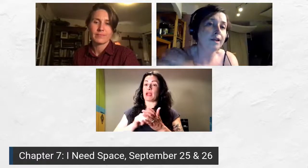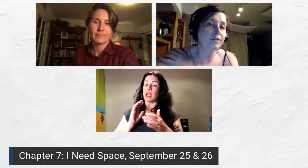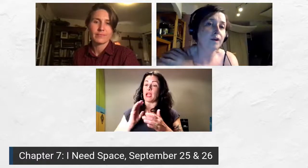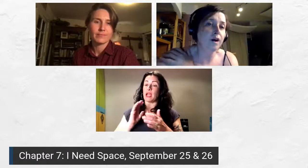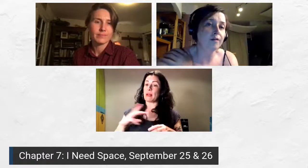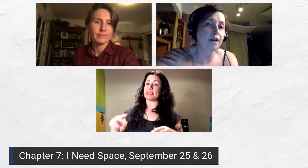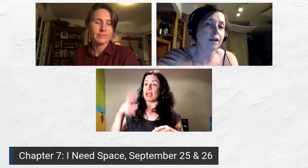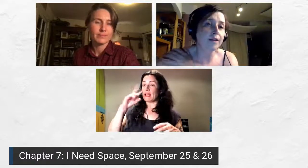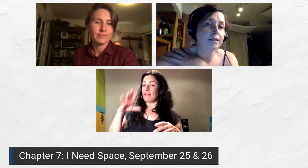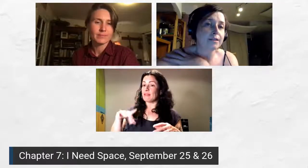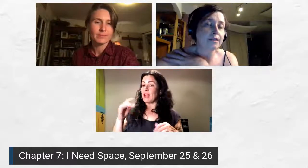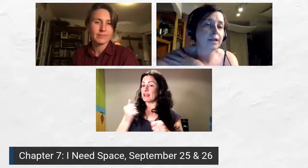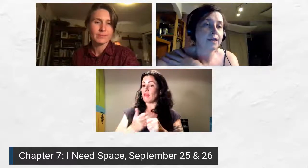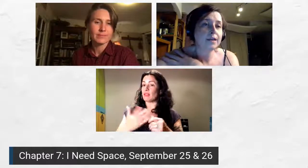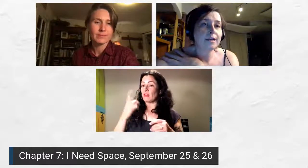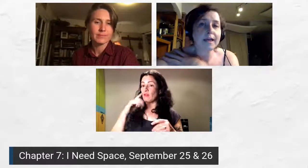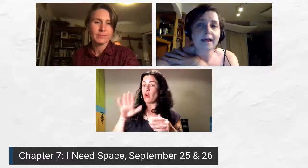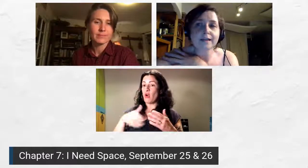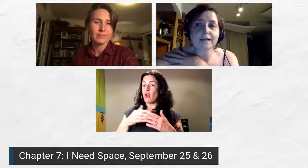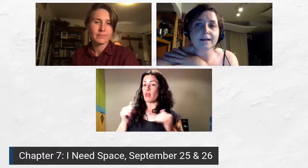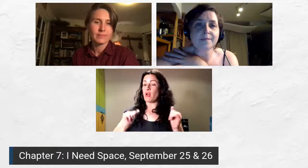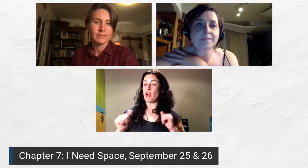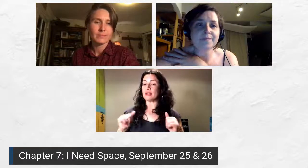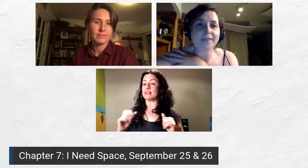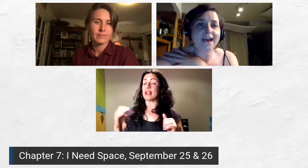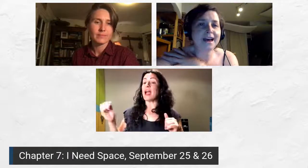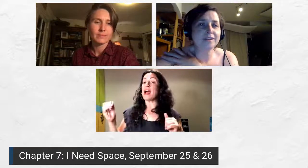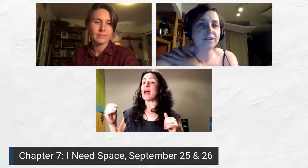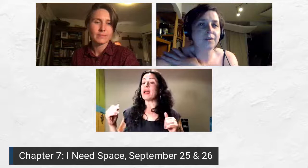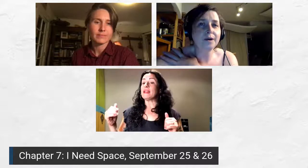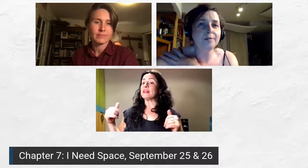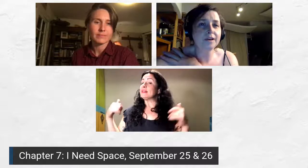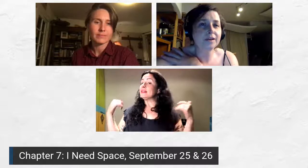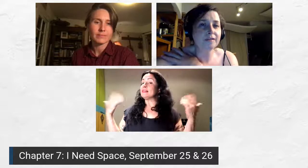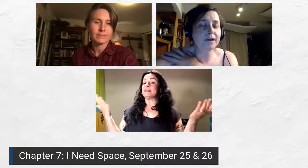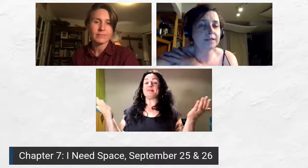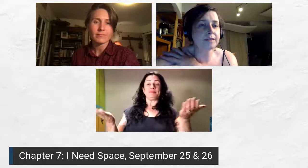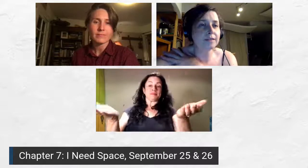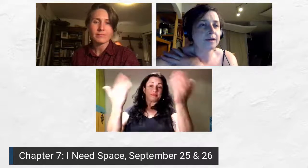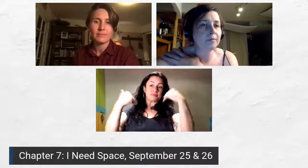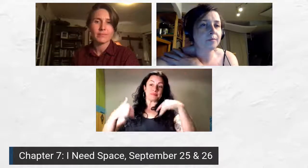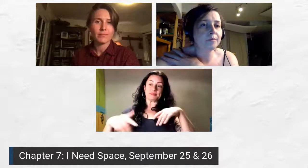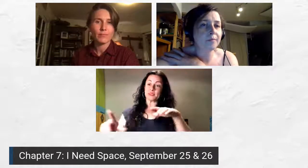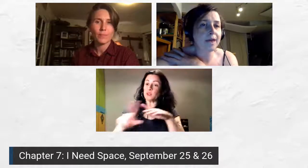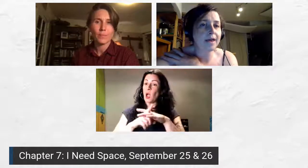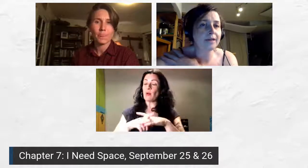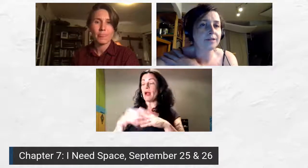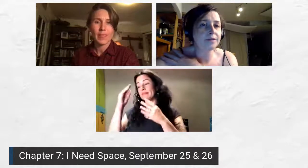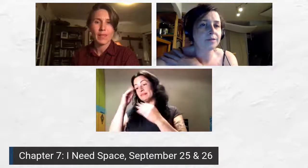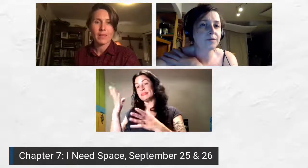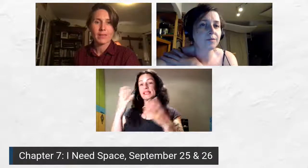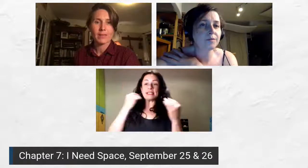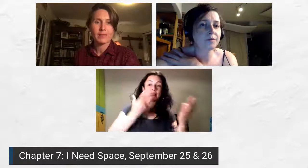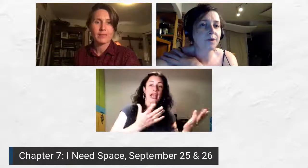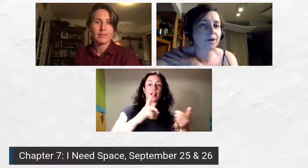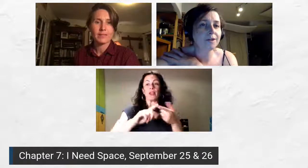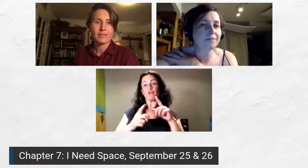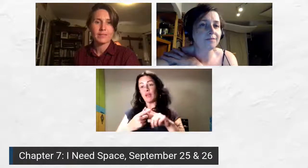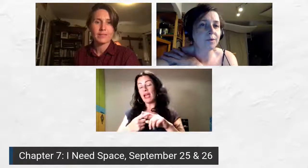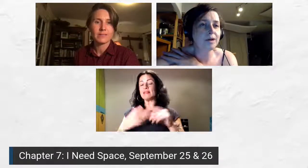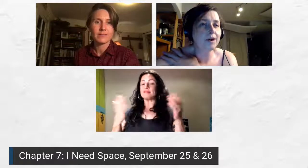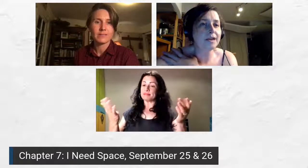all the links for all of the artists. And and show up, tell your friends, and